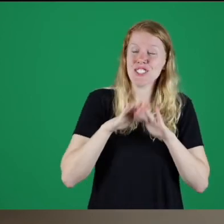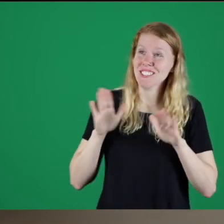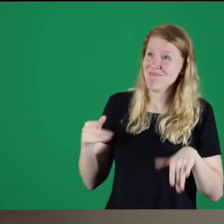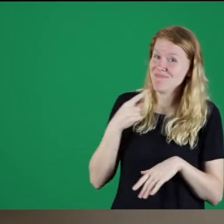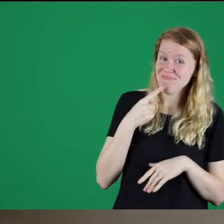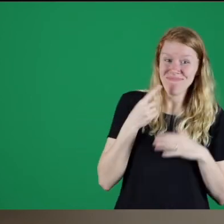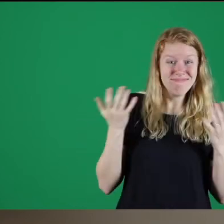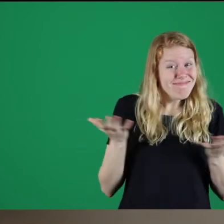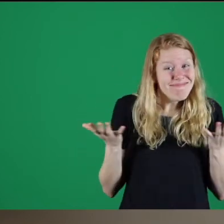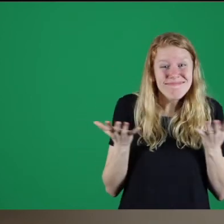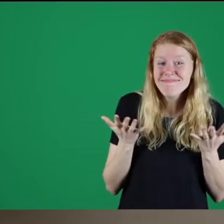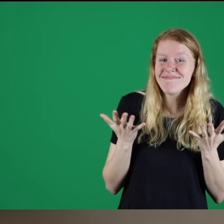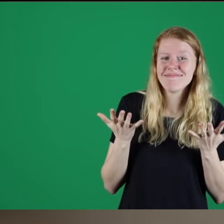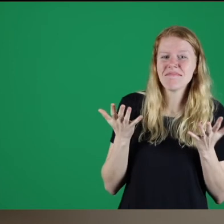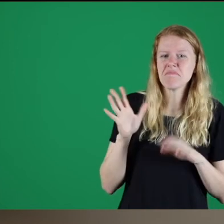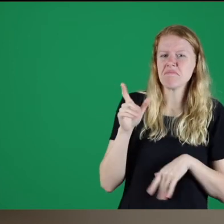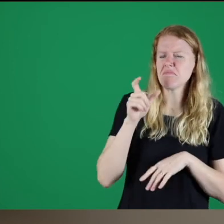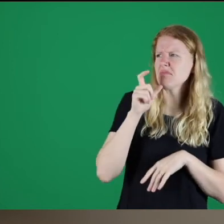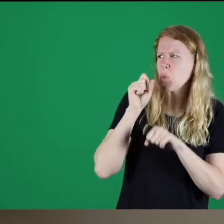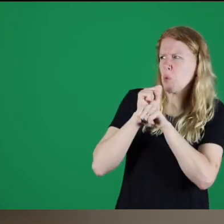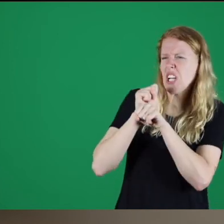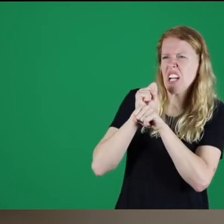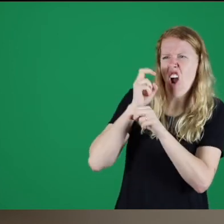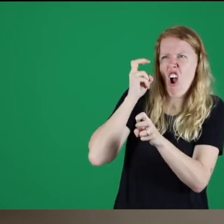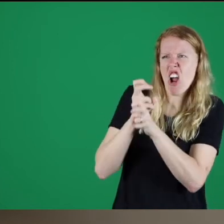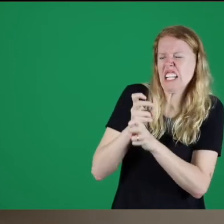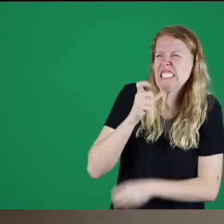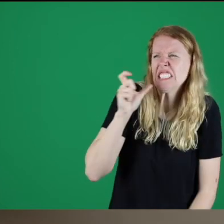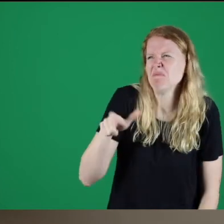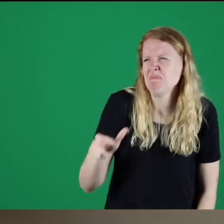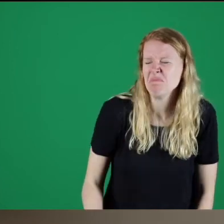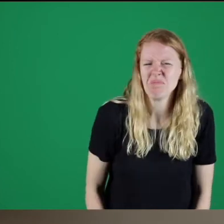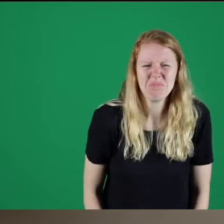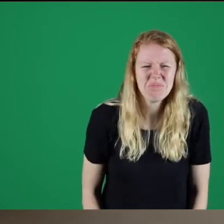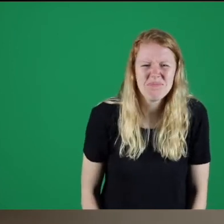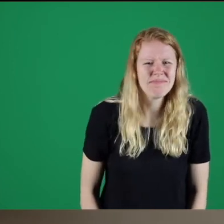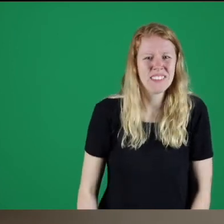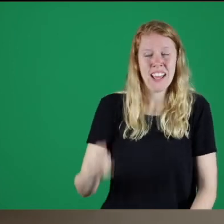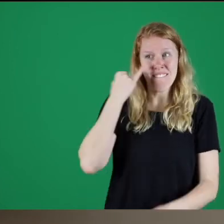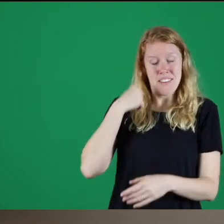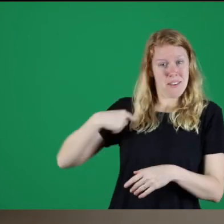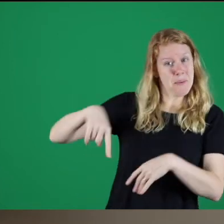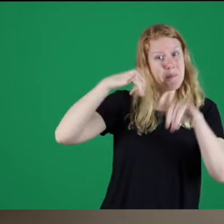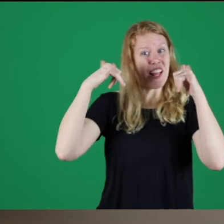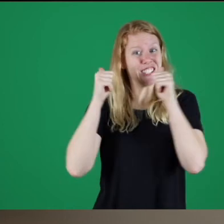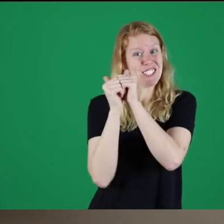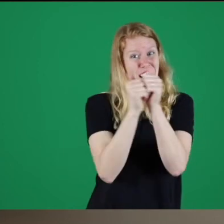said, "Work need not be hard. If we can play together